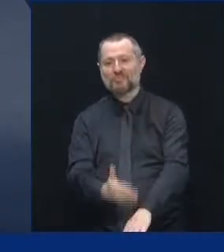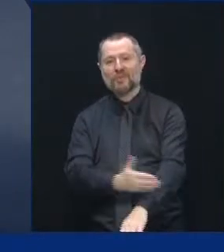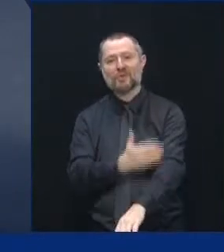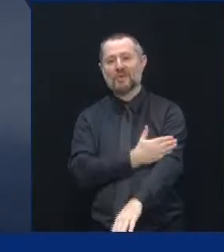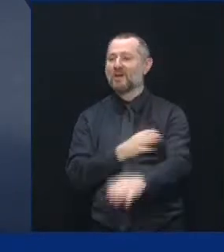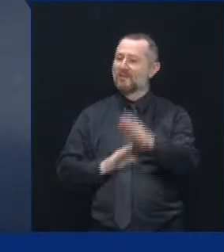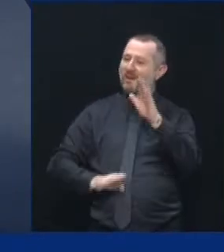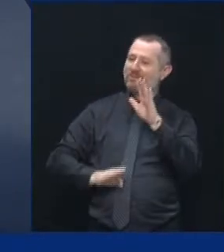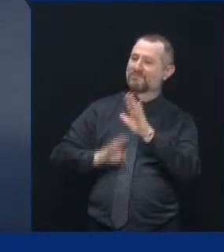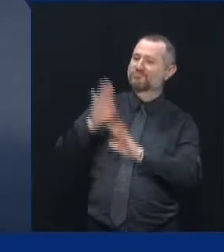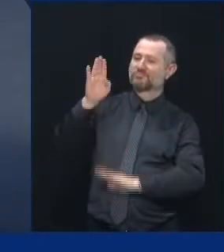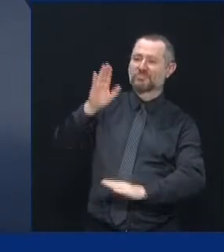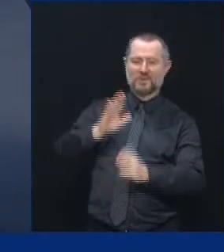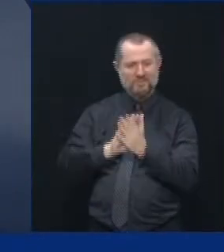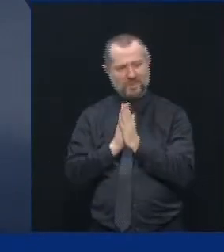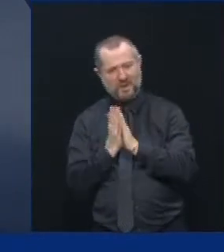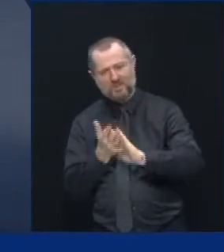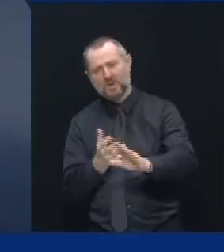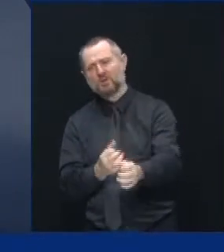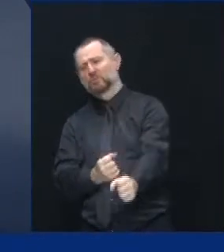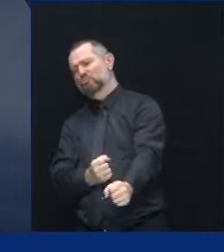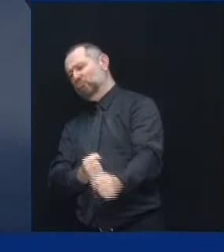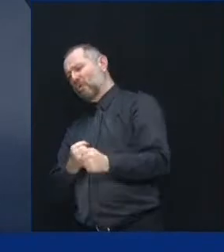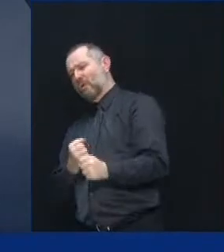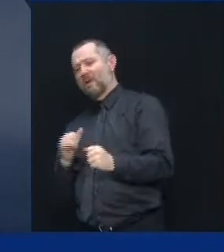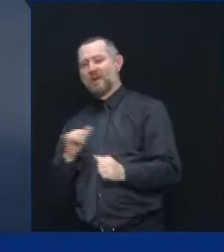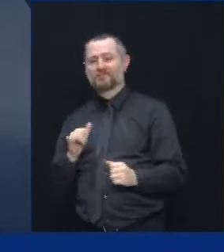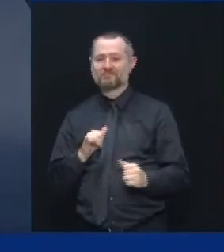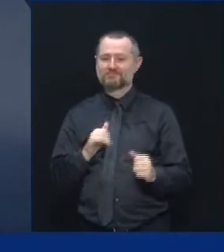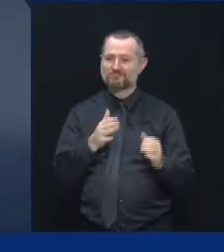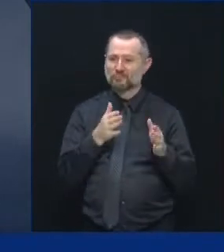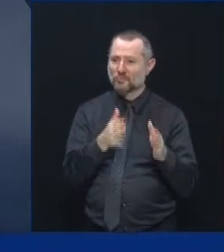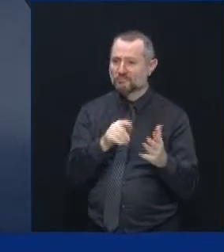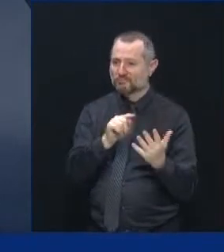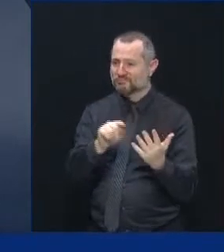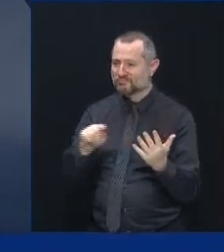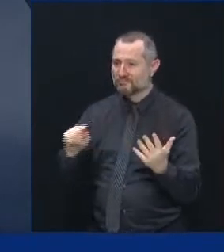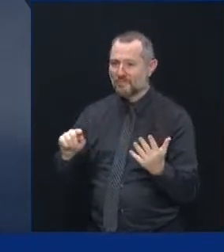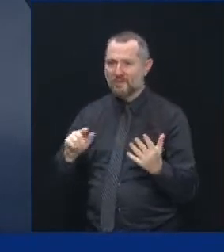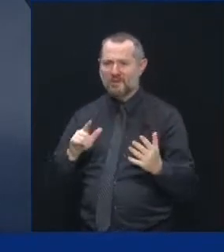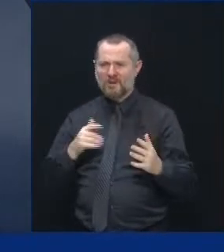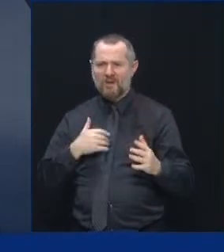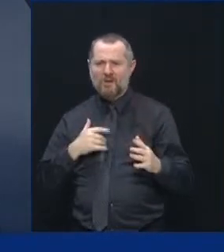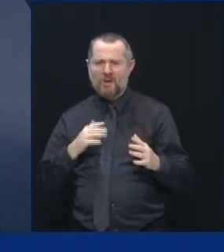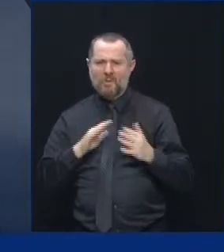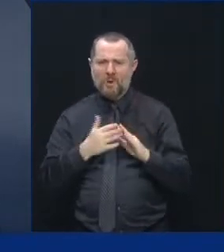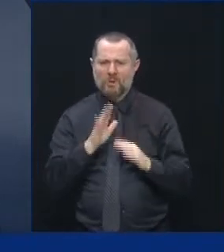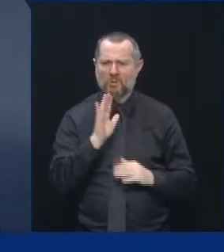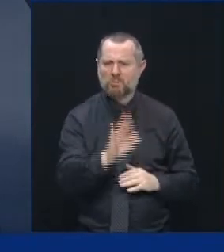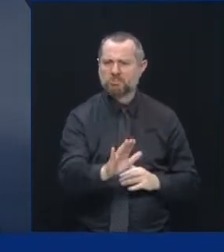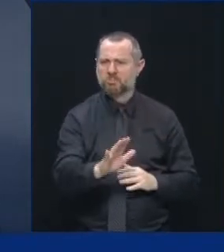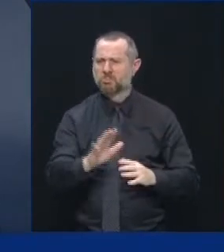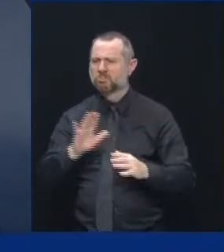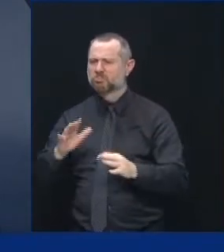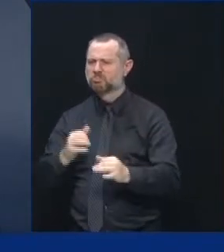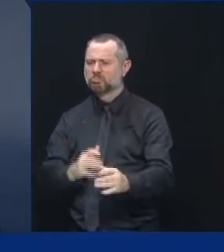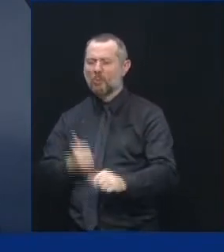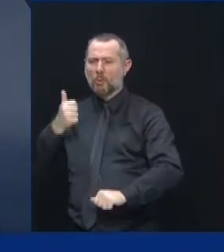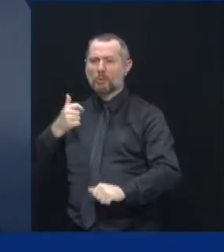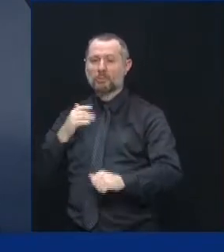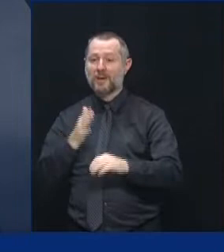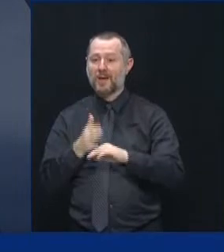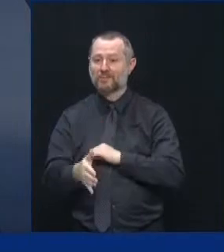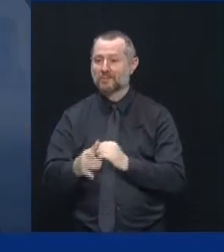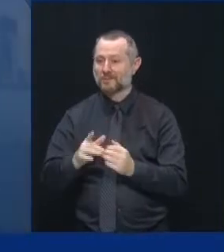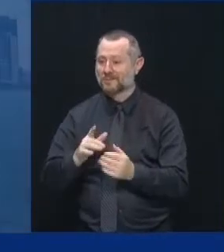to be stronger individually and stronger socially and stronger as a community for what we went through and